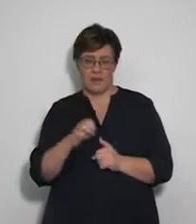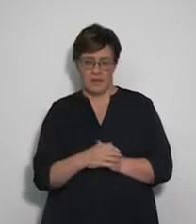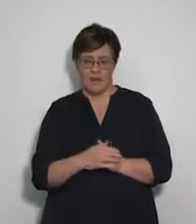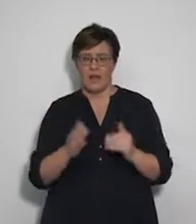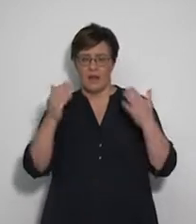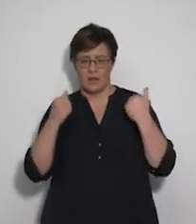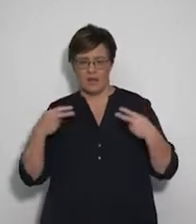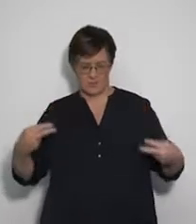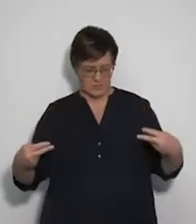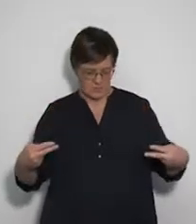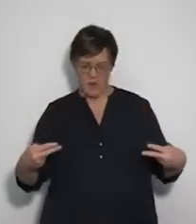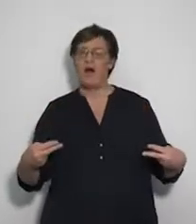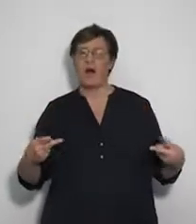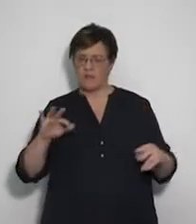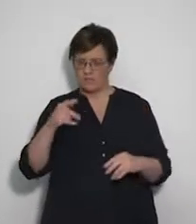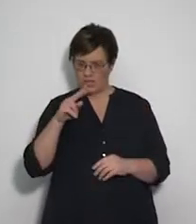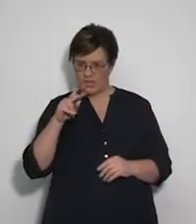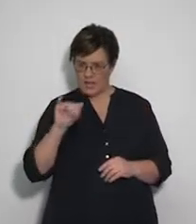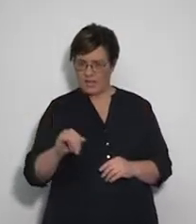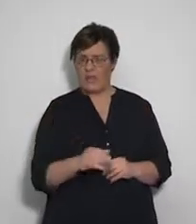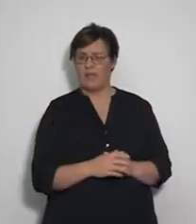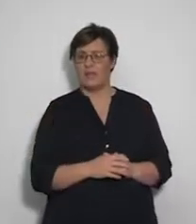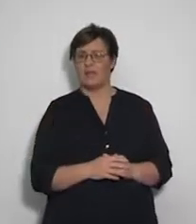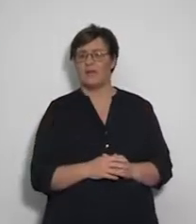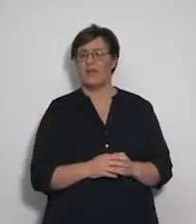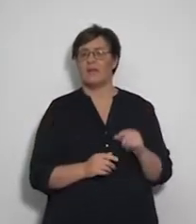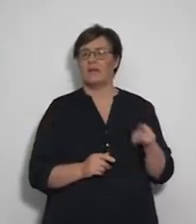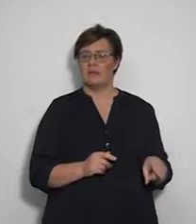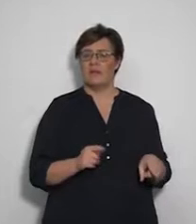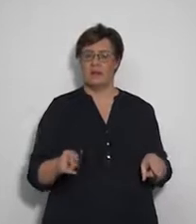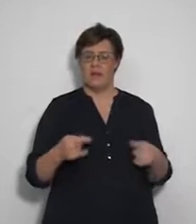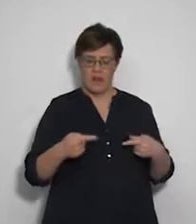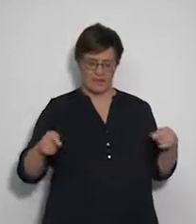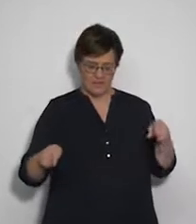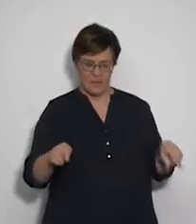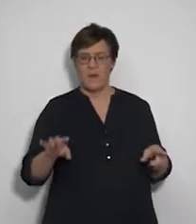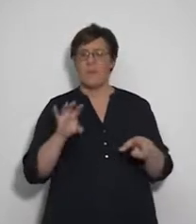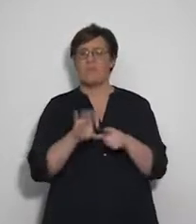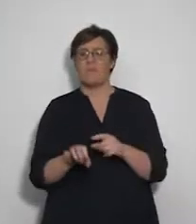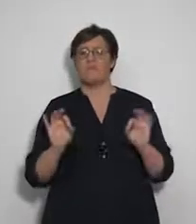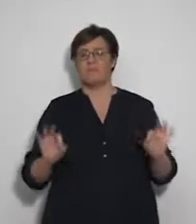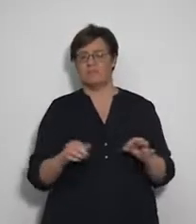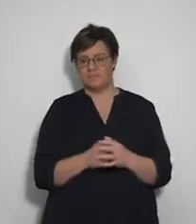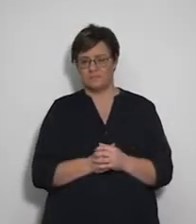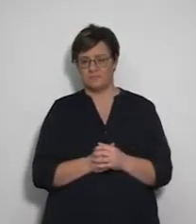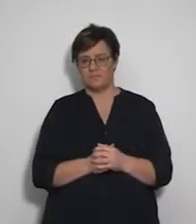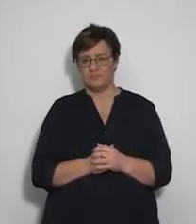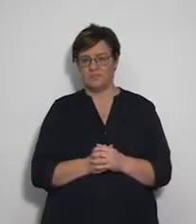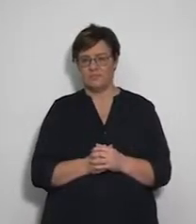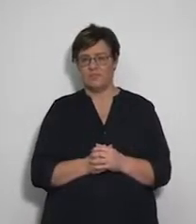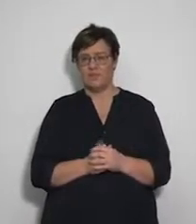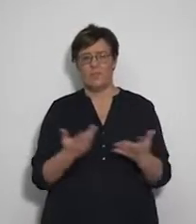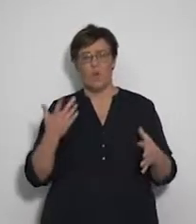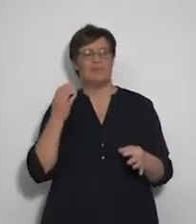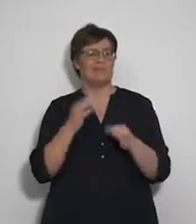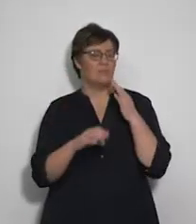to the next 2, we can clearly see that it's only found in that individual, as well as the last one. So guys, it's